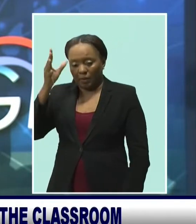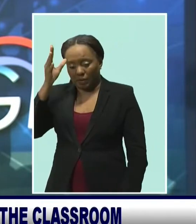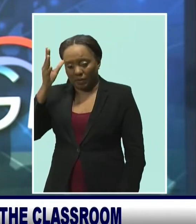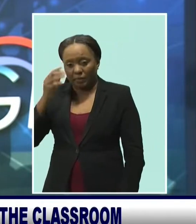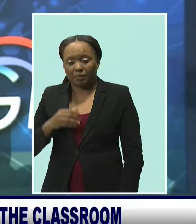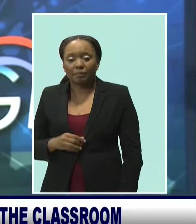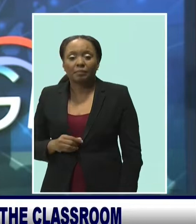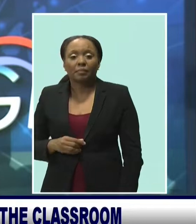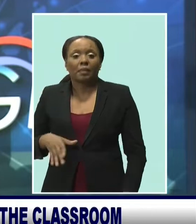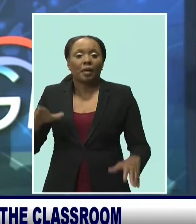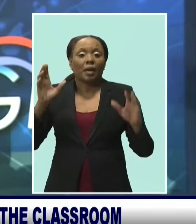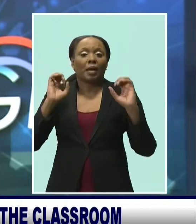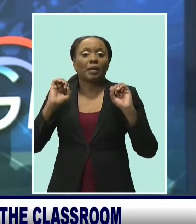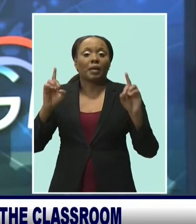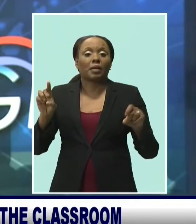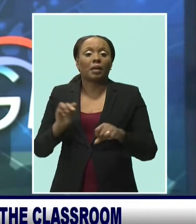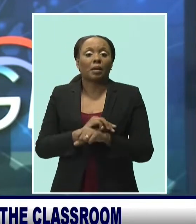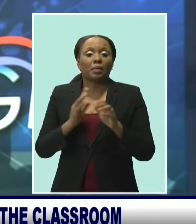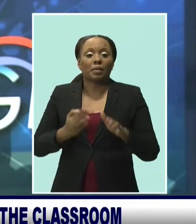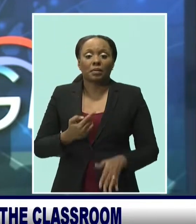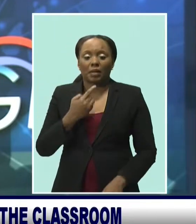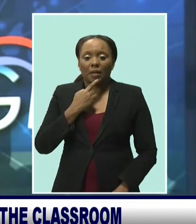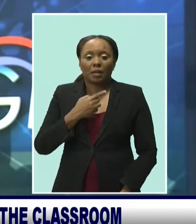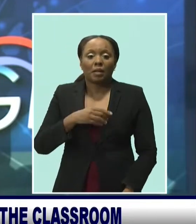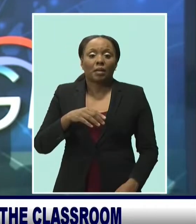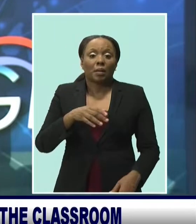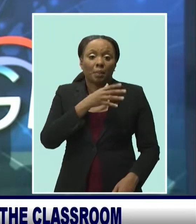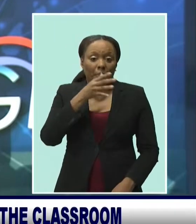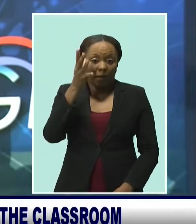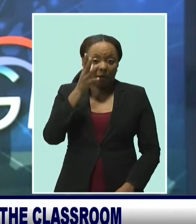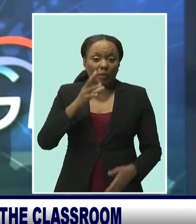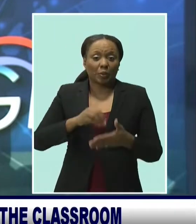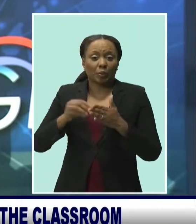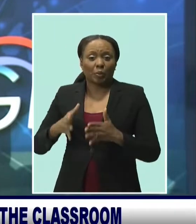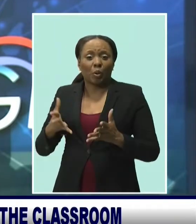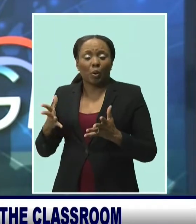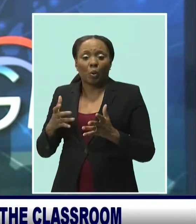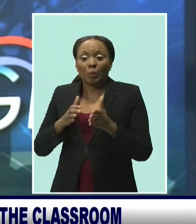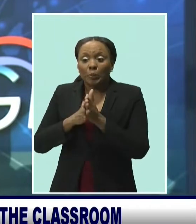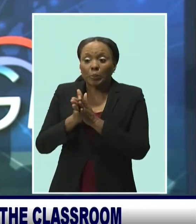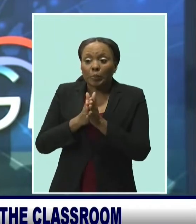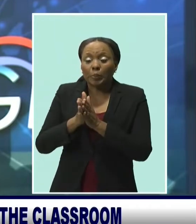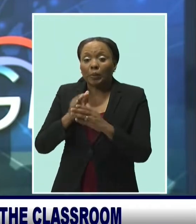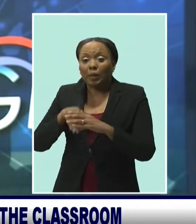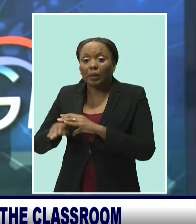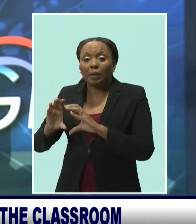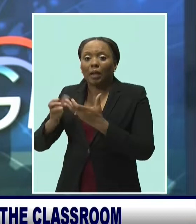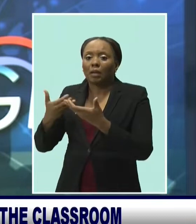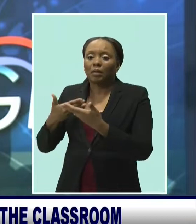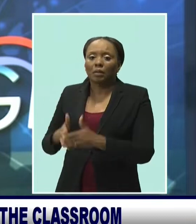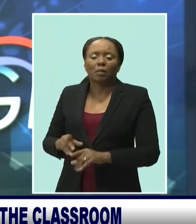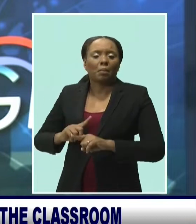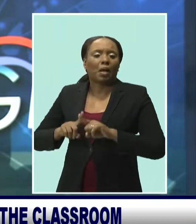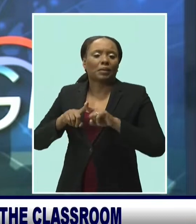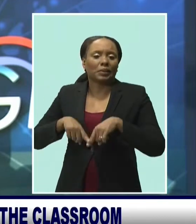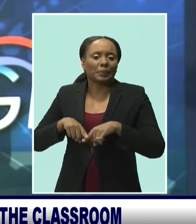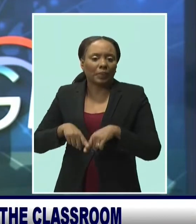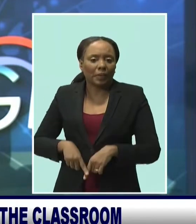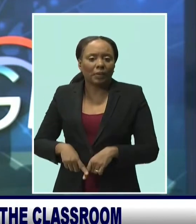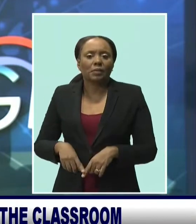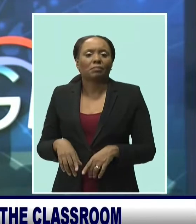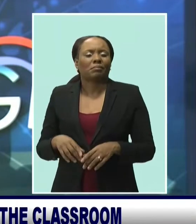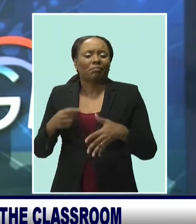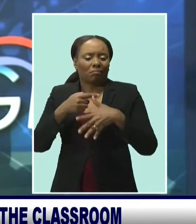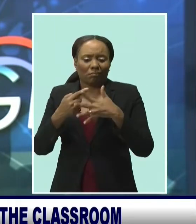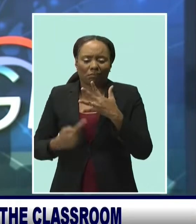Santia Bradshaw, while parents and students are eager to return to the classroom, it depends on several factors, including the vaccination